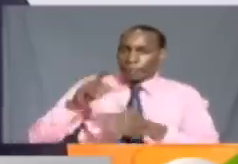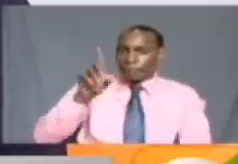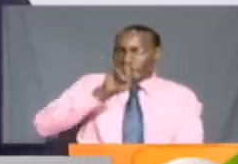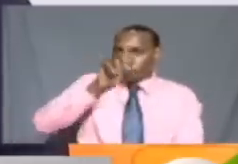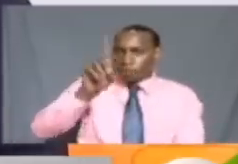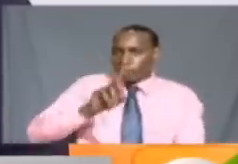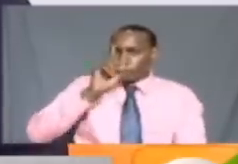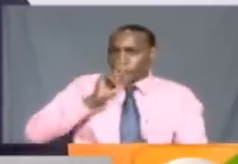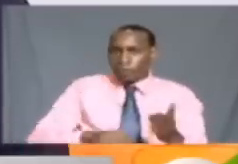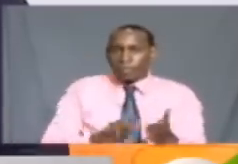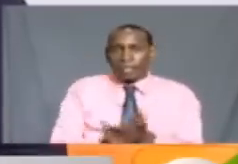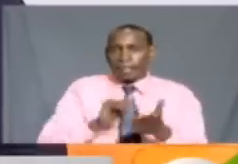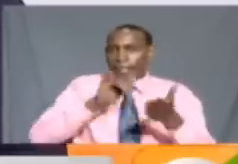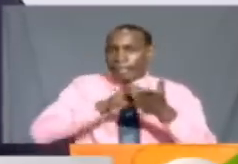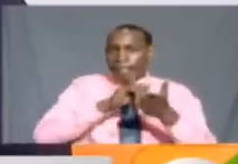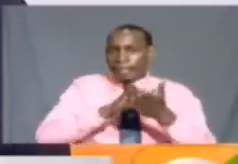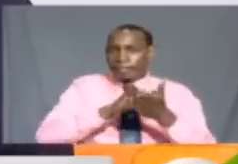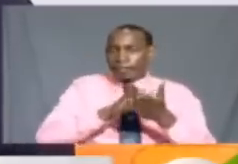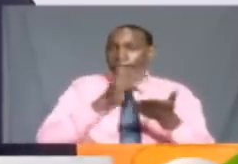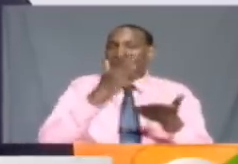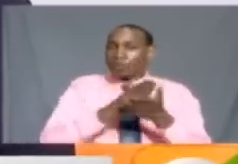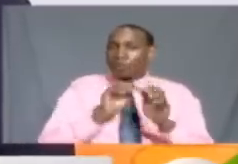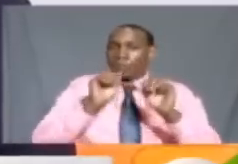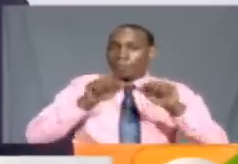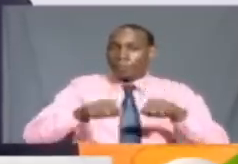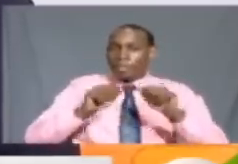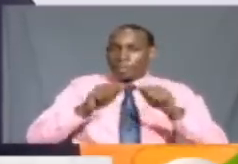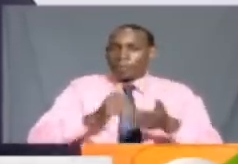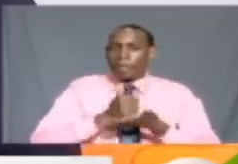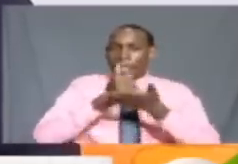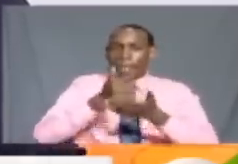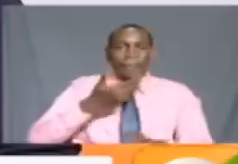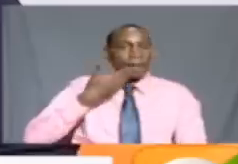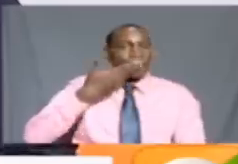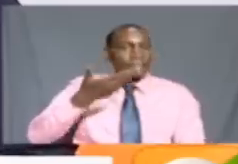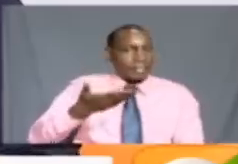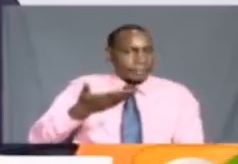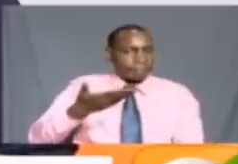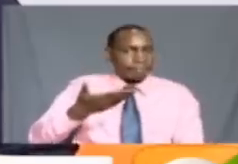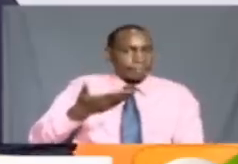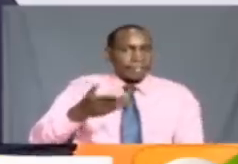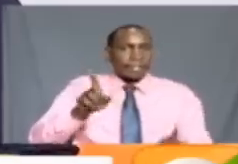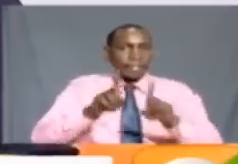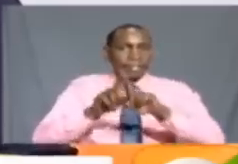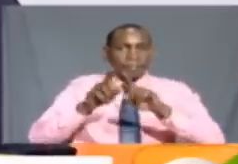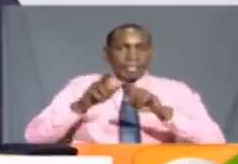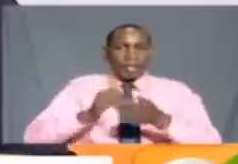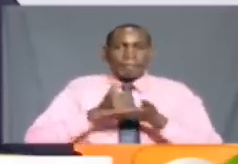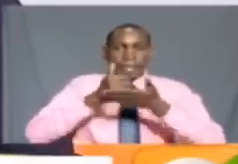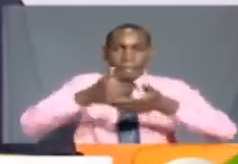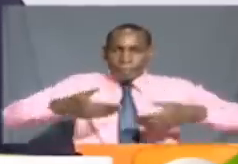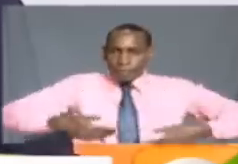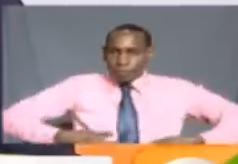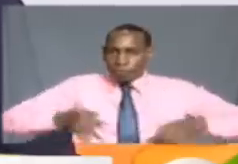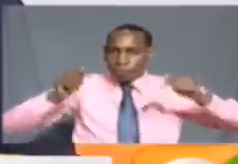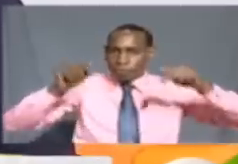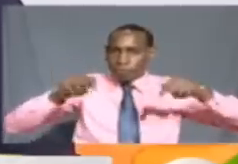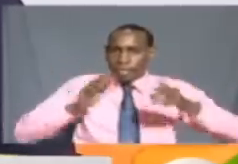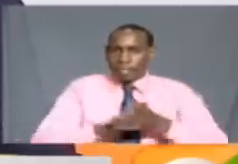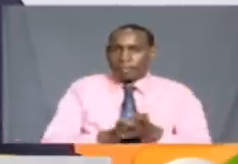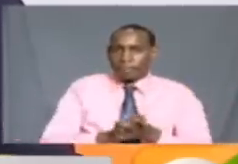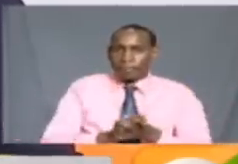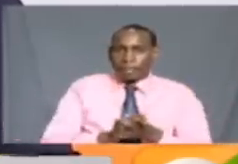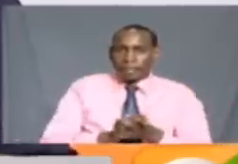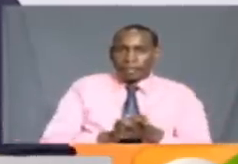think that is genuine, that can help us answer, you know, and help the youth and the young people today, is